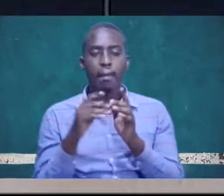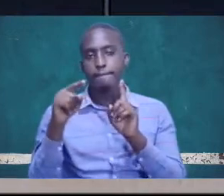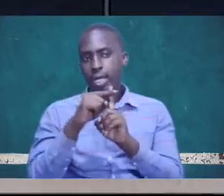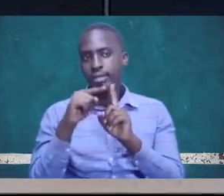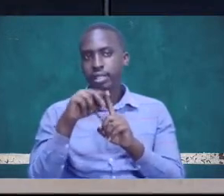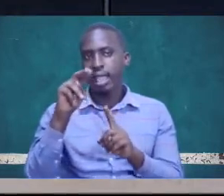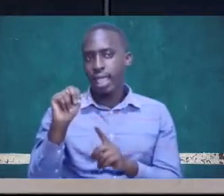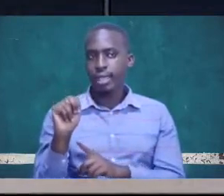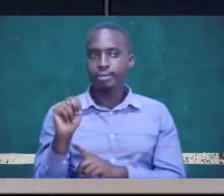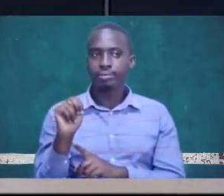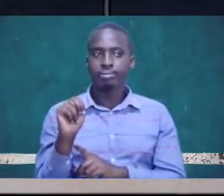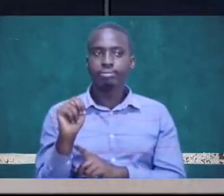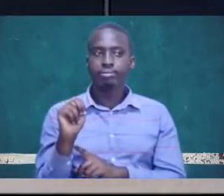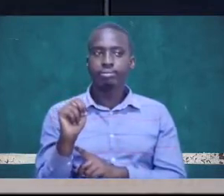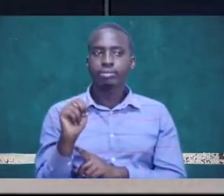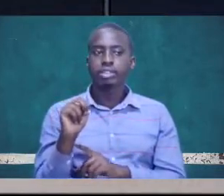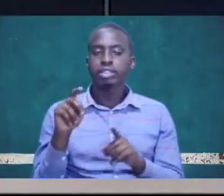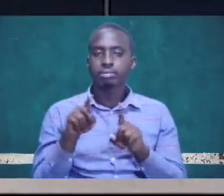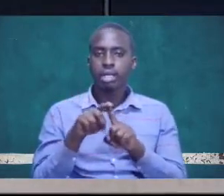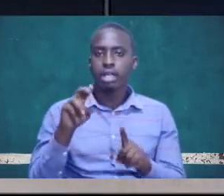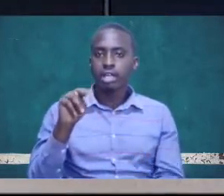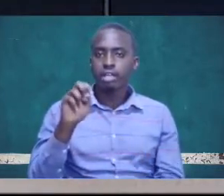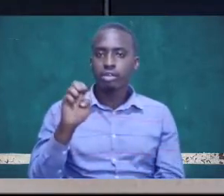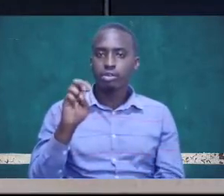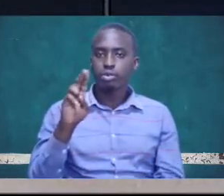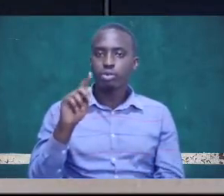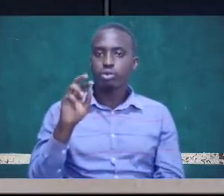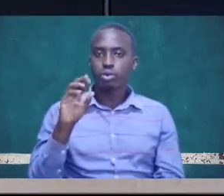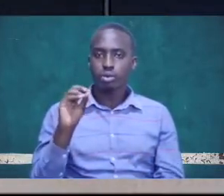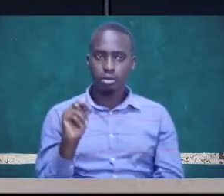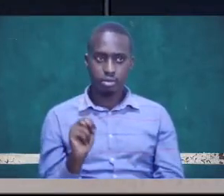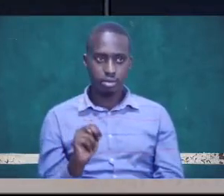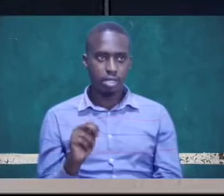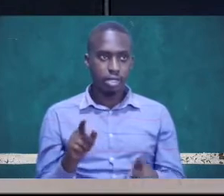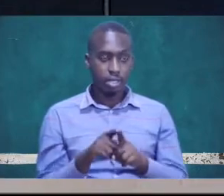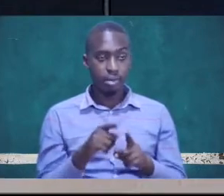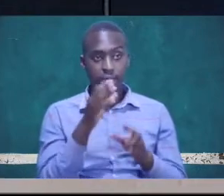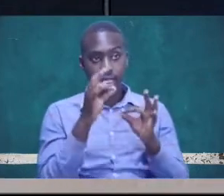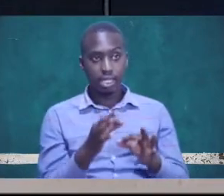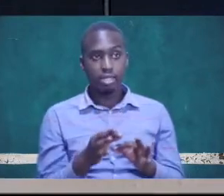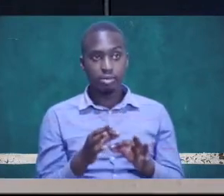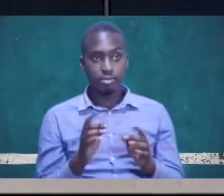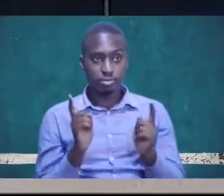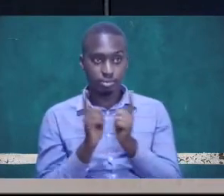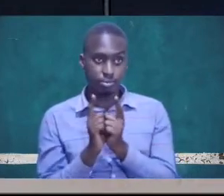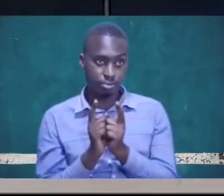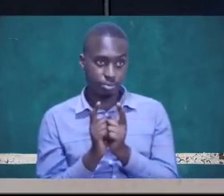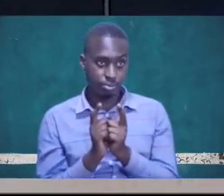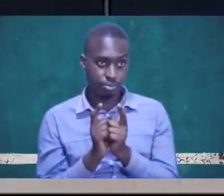N0, just a neutron. In other words, the particle that is being emitted, it is a